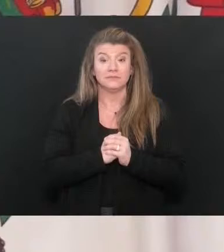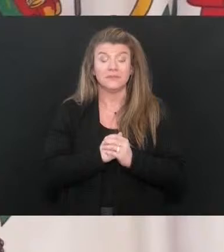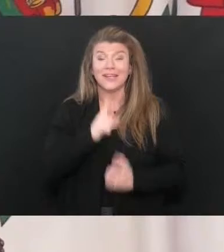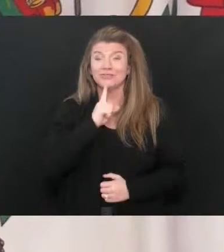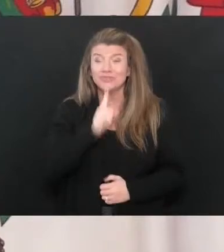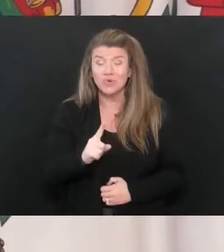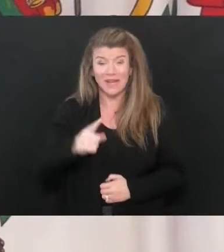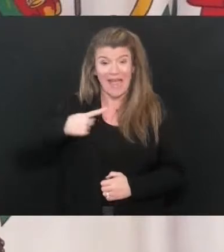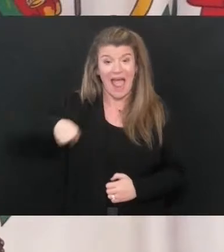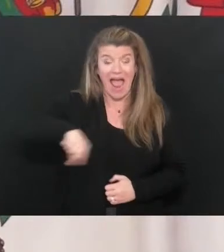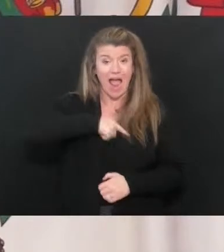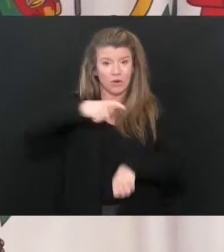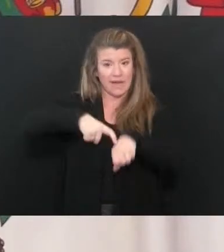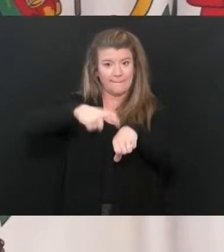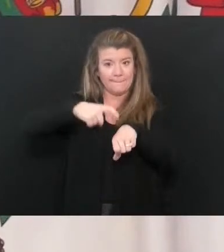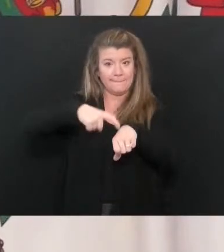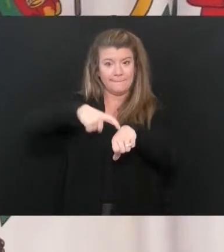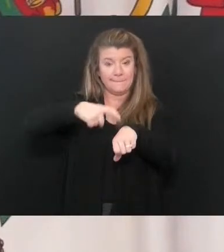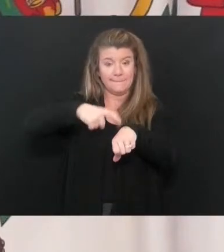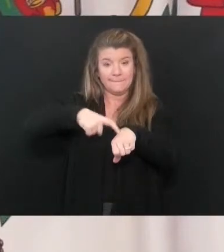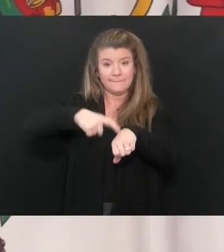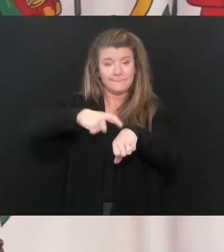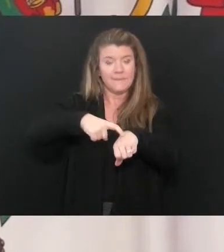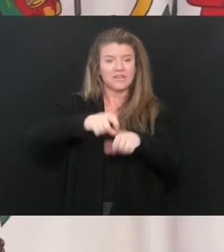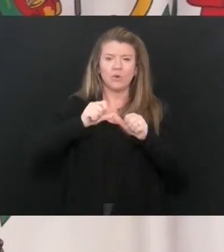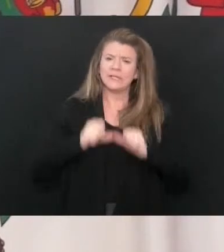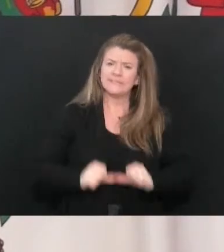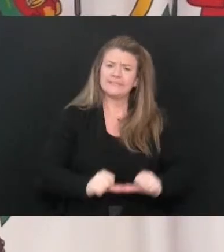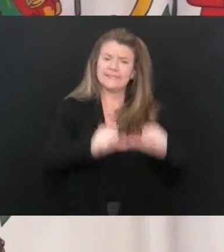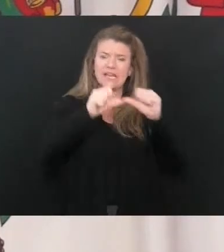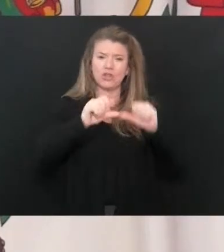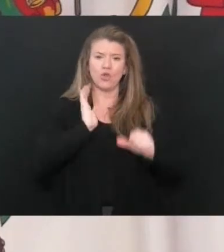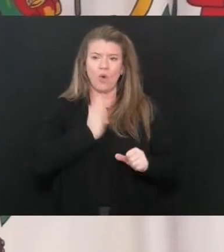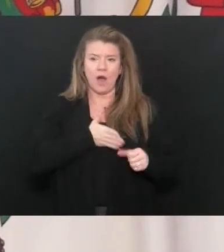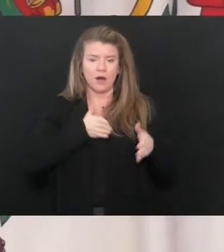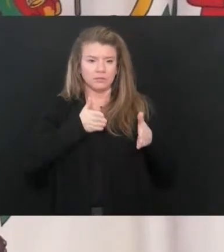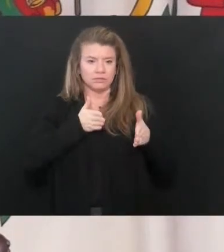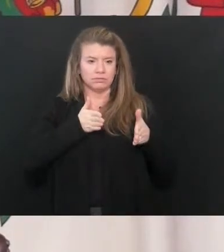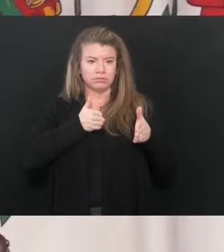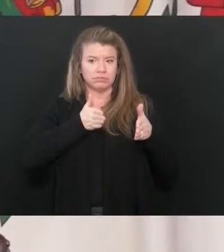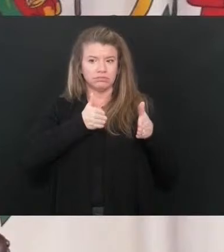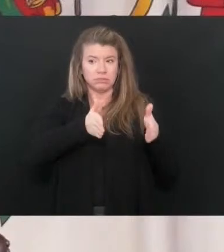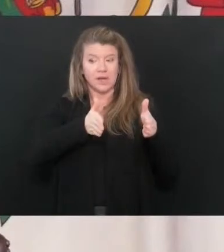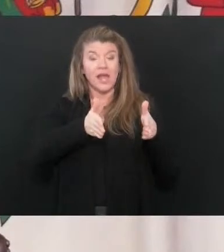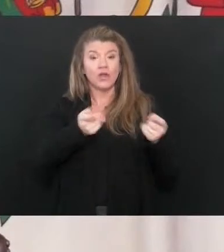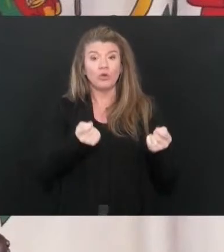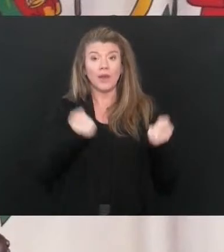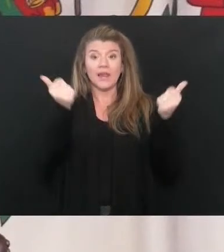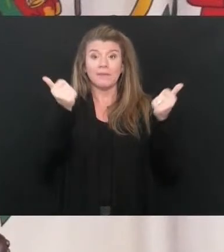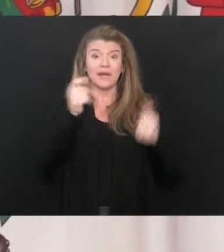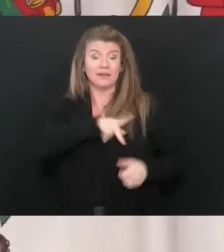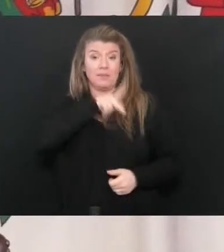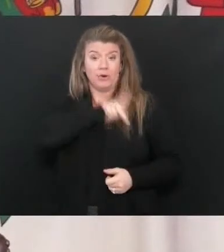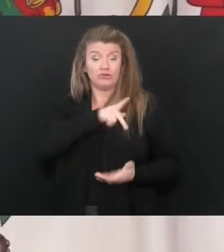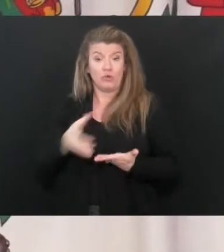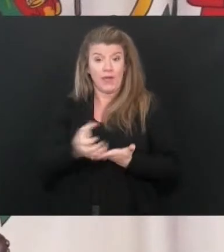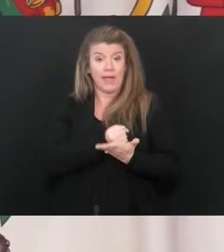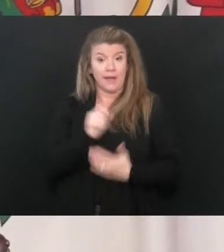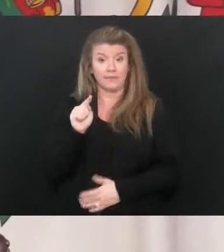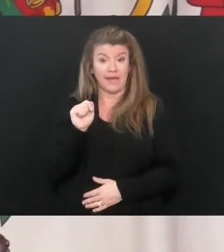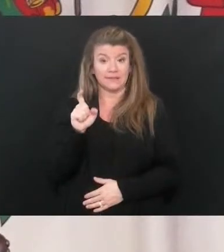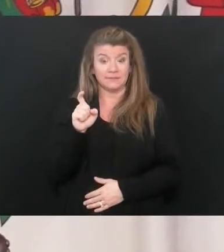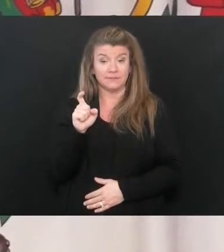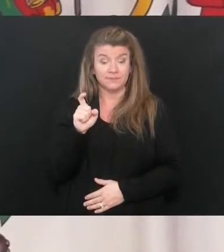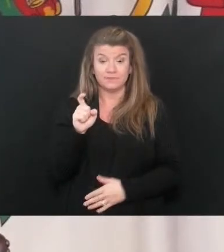time to put us on a pathway to eliminate our personal income tax. If we